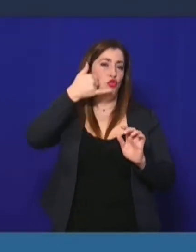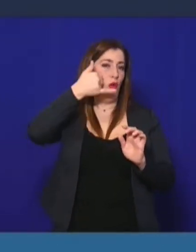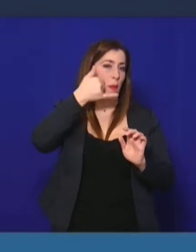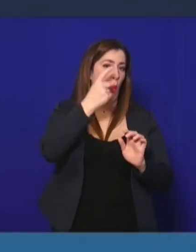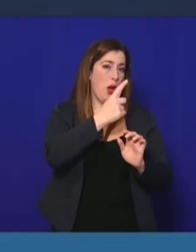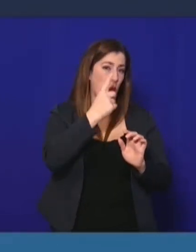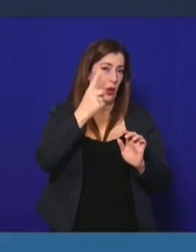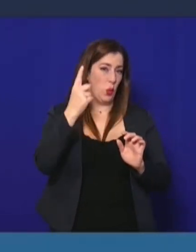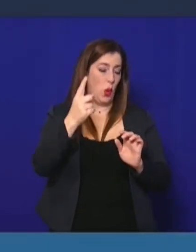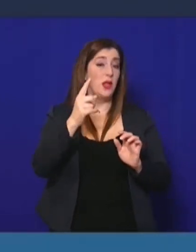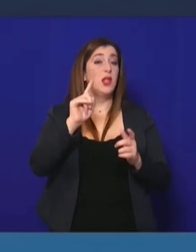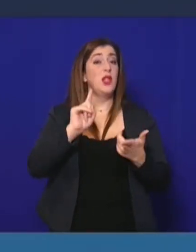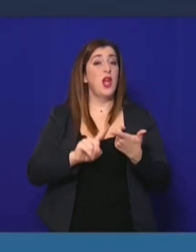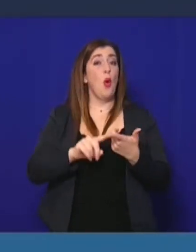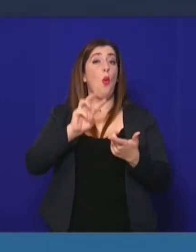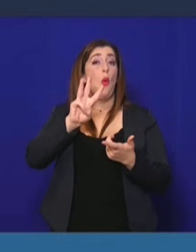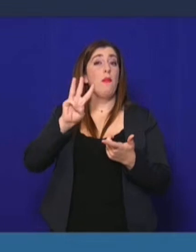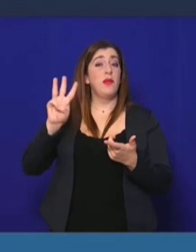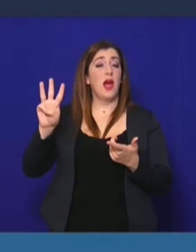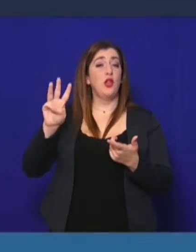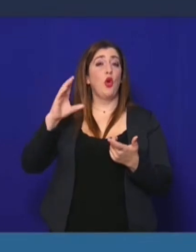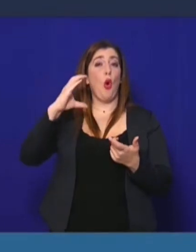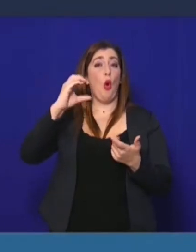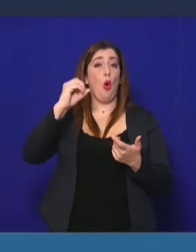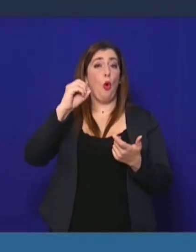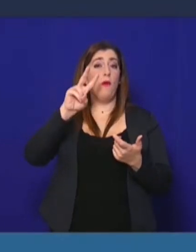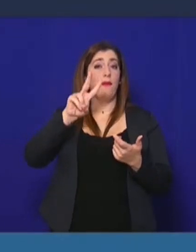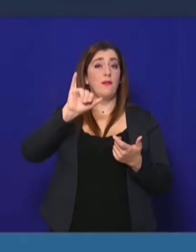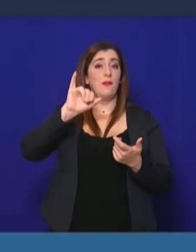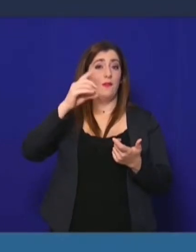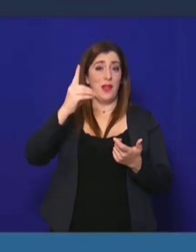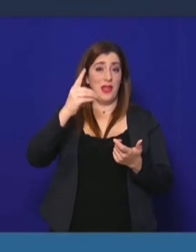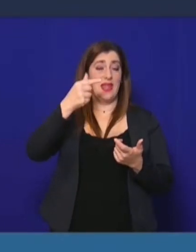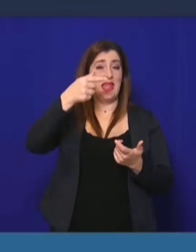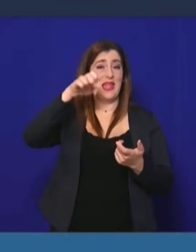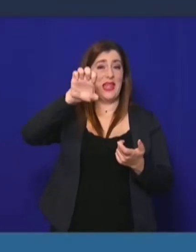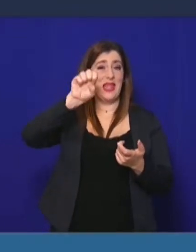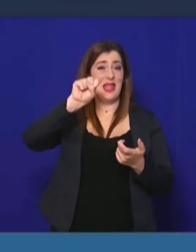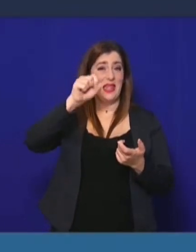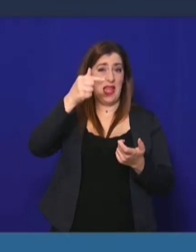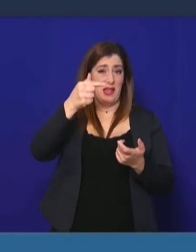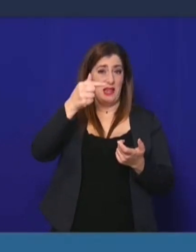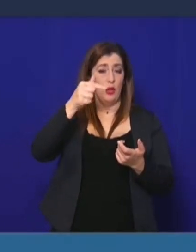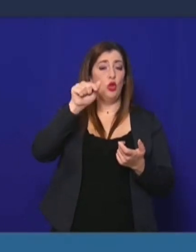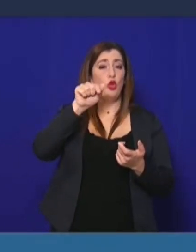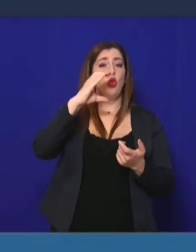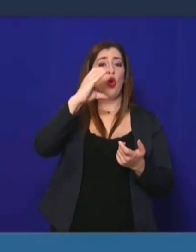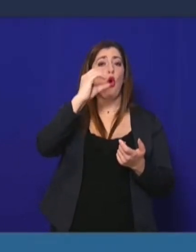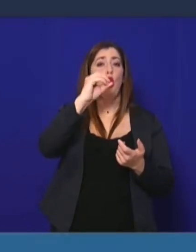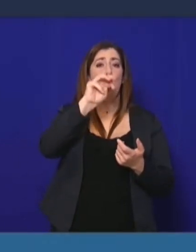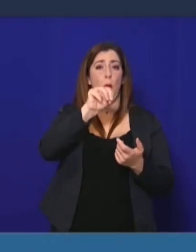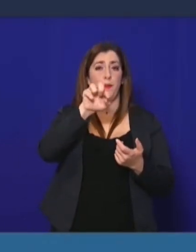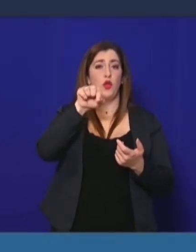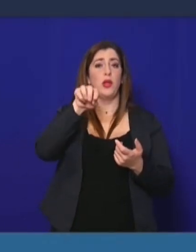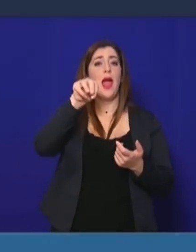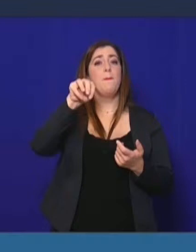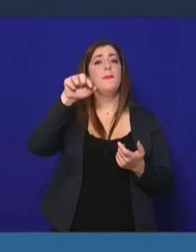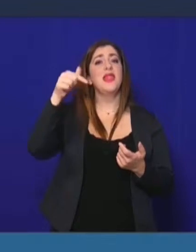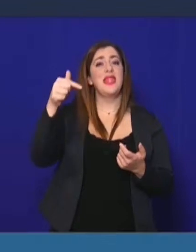fil-website covidtest.gov.mt u tkun tista' propju tibbukja t-test hemmhekk u aħna nkun nistgħu nċemplulek